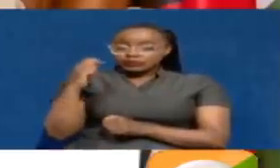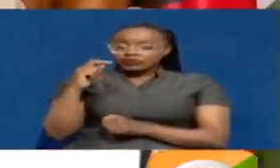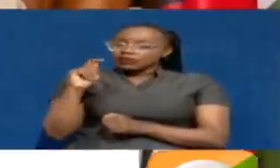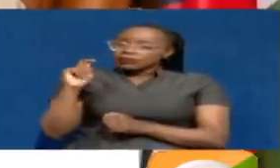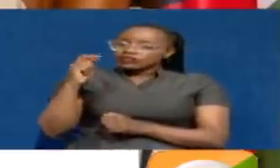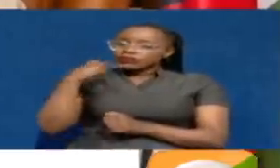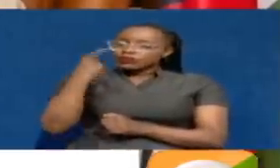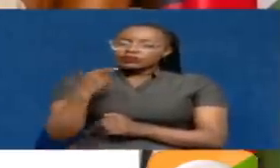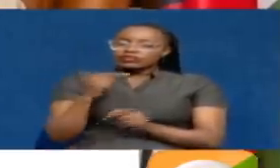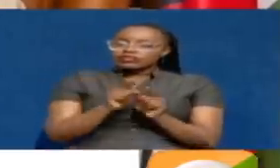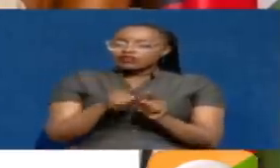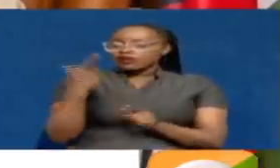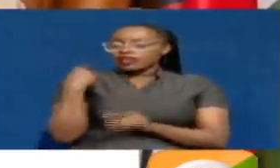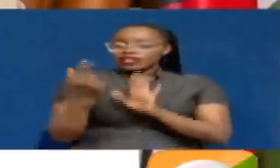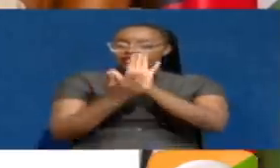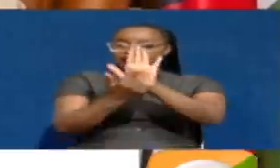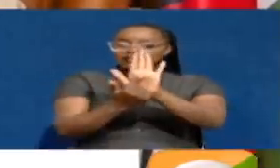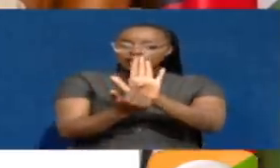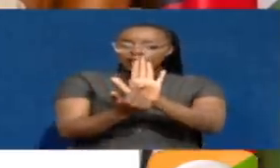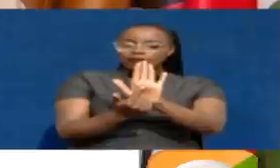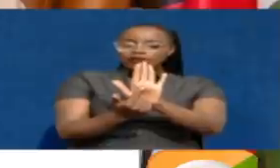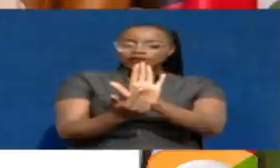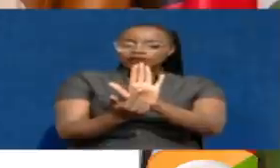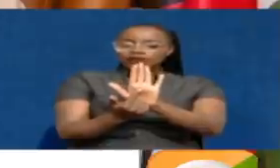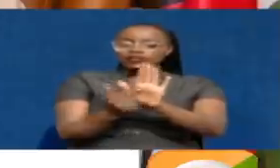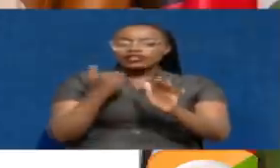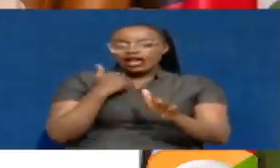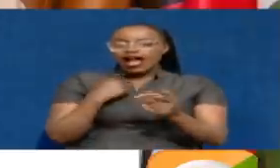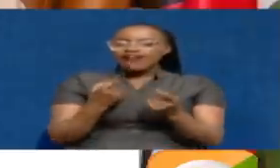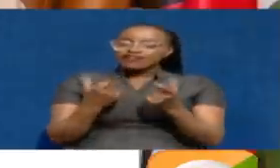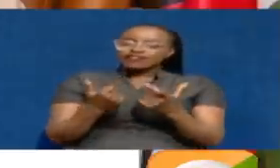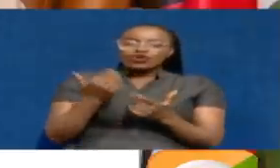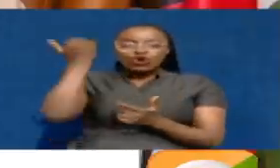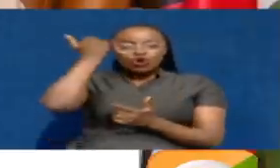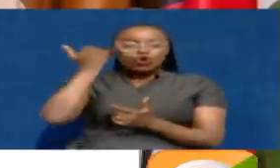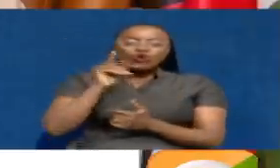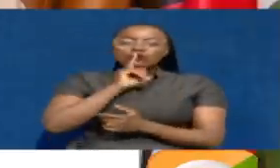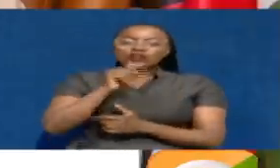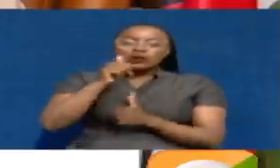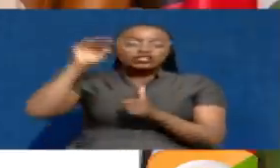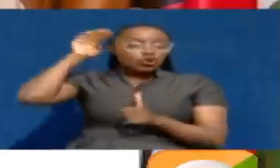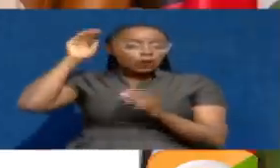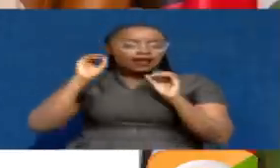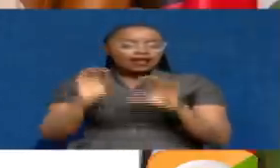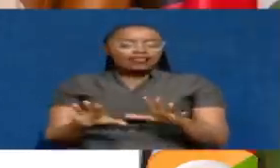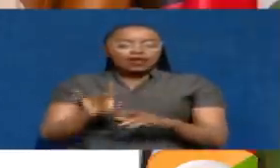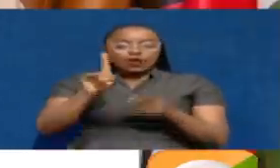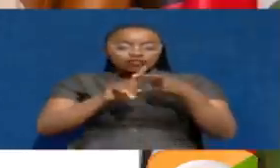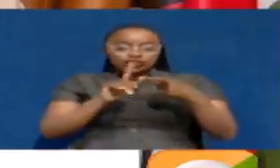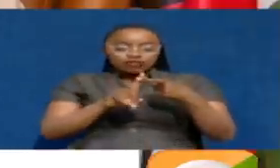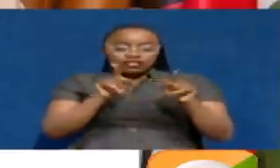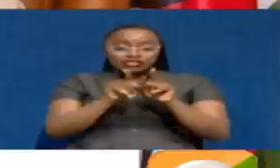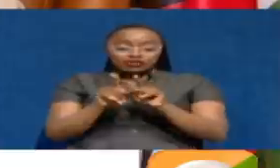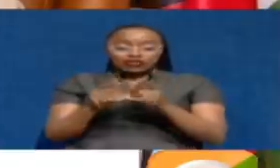going by recent examples, there are actually a number of court orders that he has not obeyed, one of them